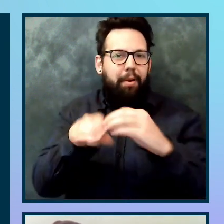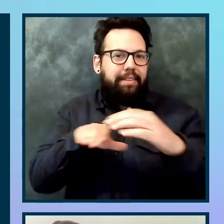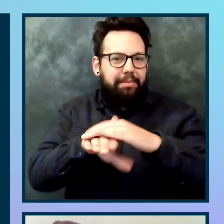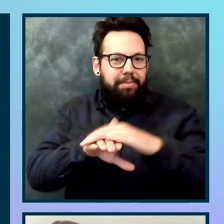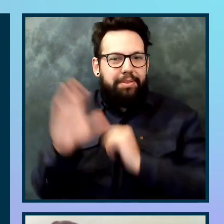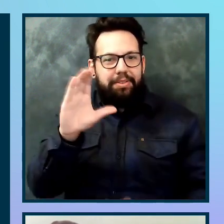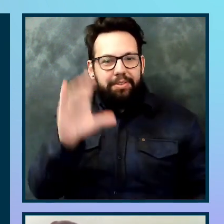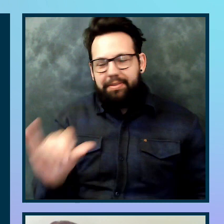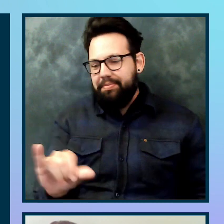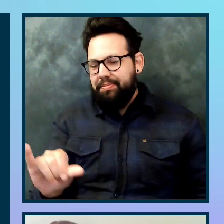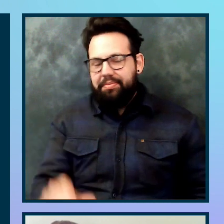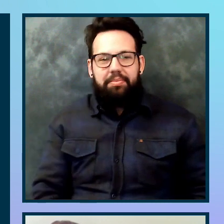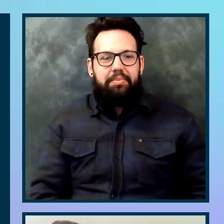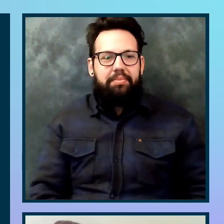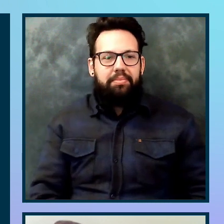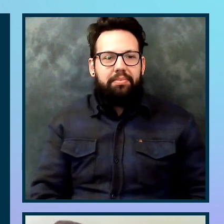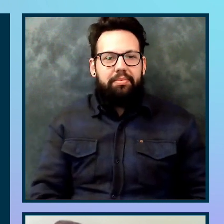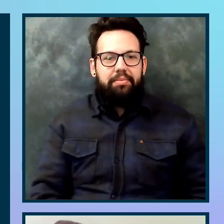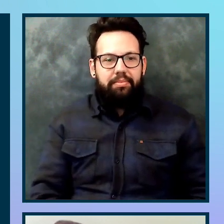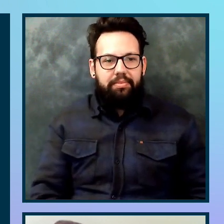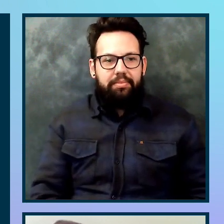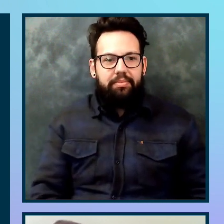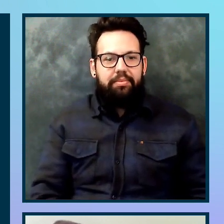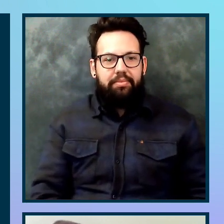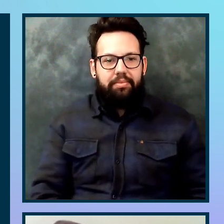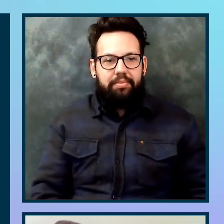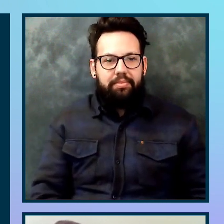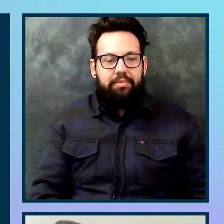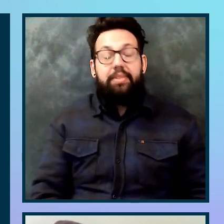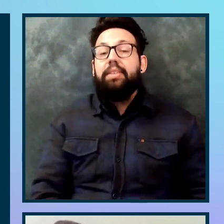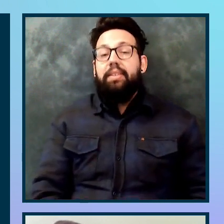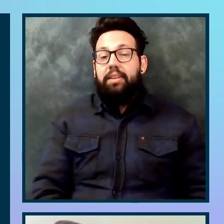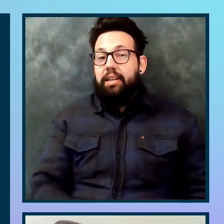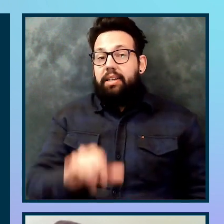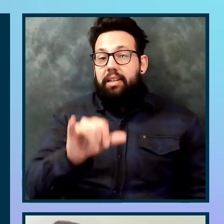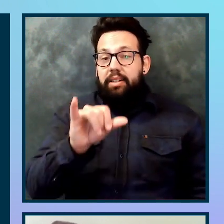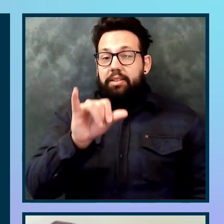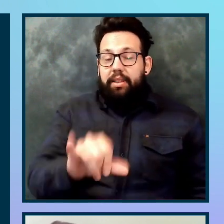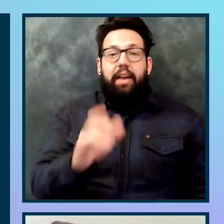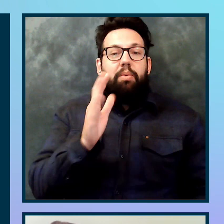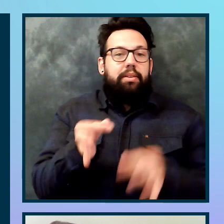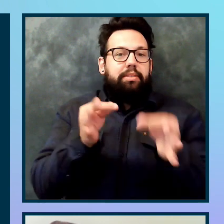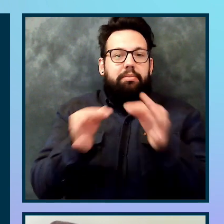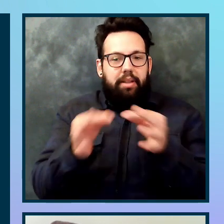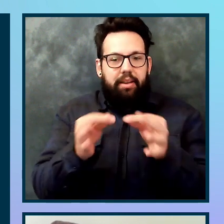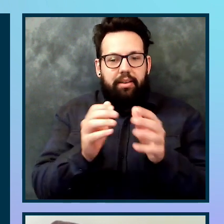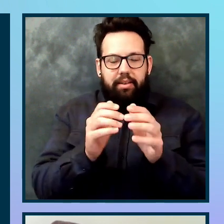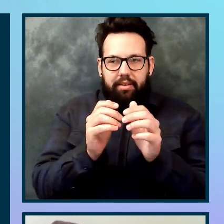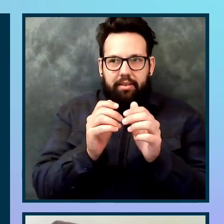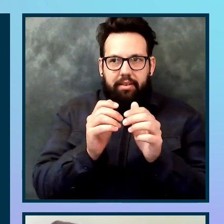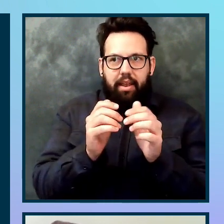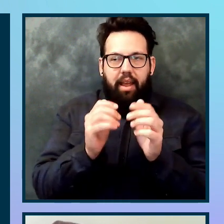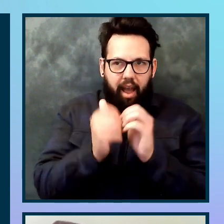mind, that basically shows you the way that our screen readers have, we had improved the accessibility for our